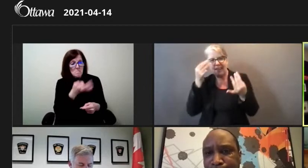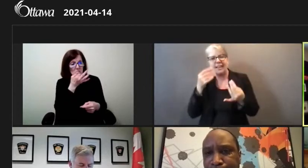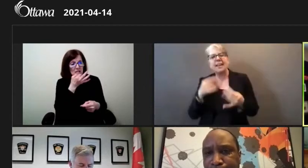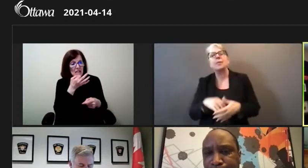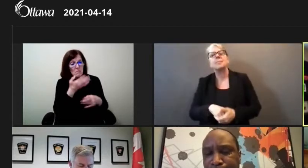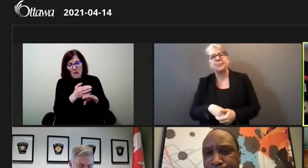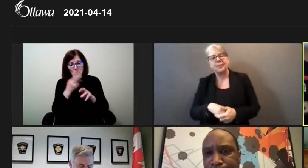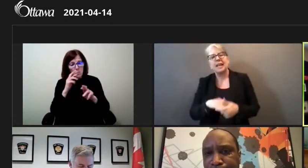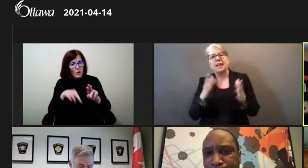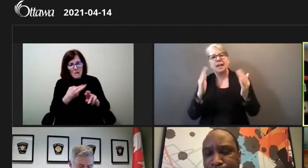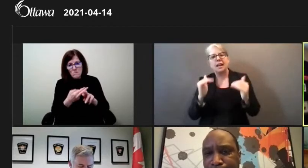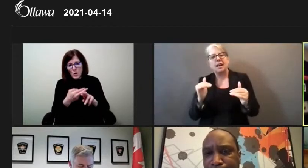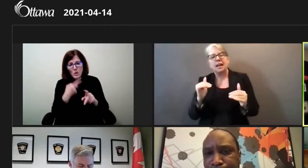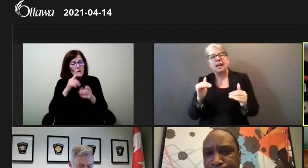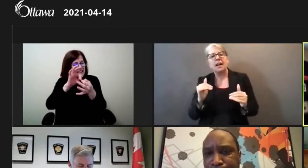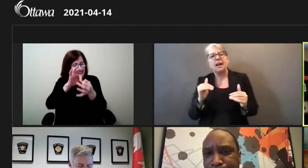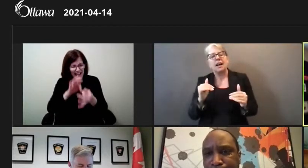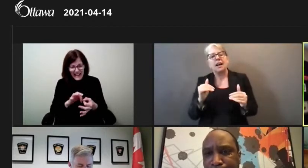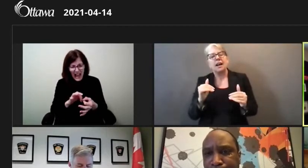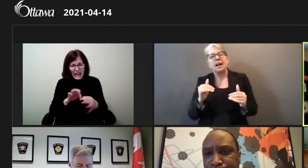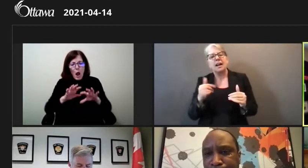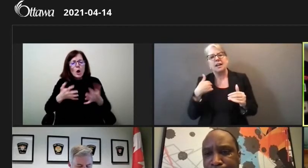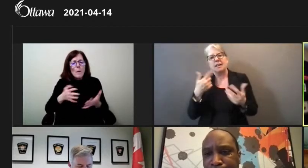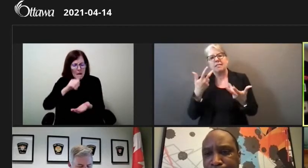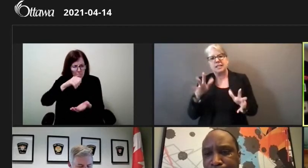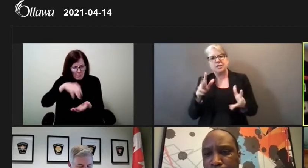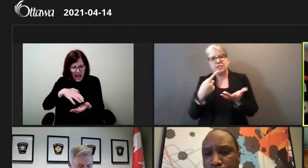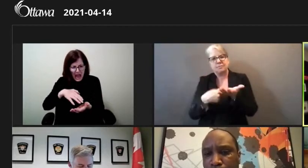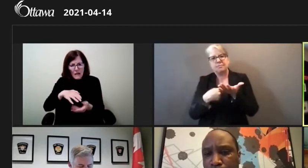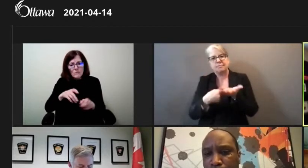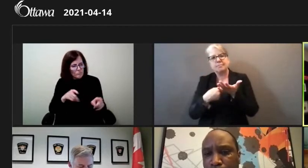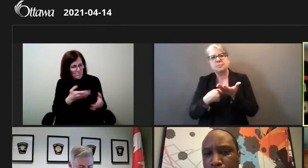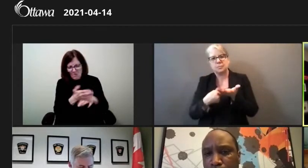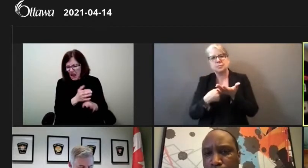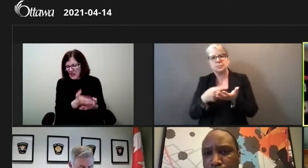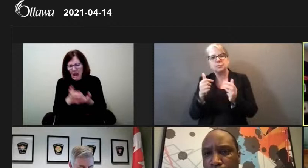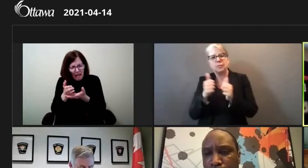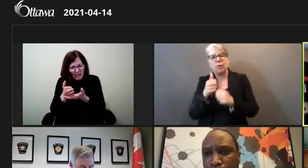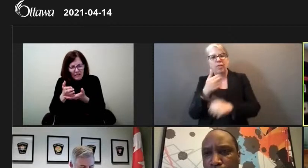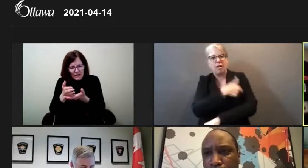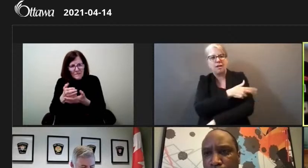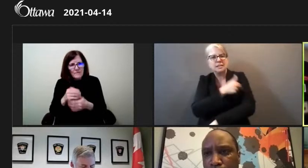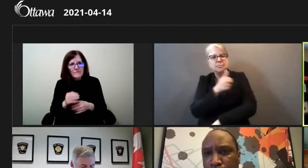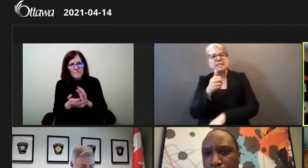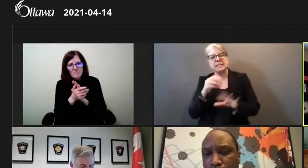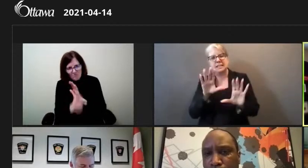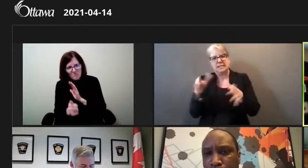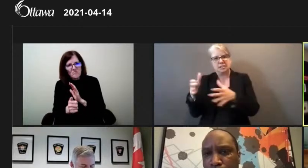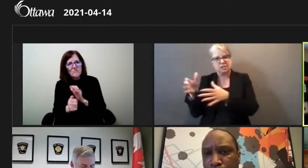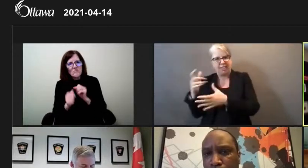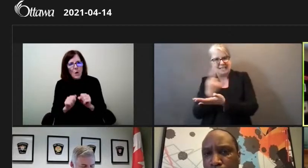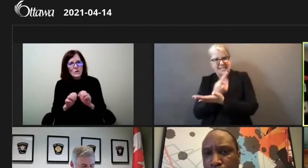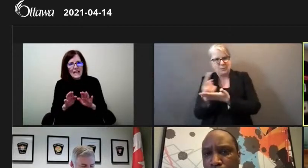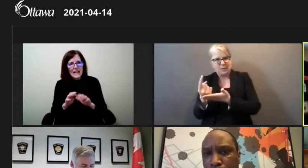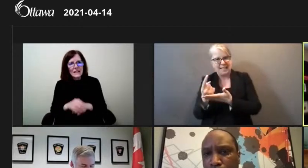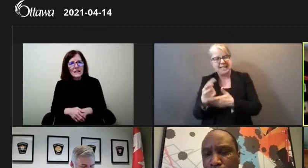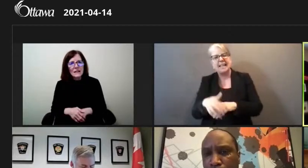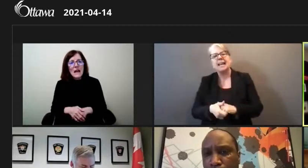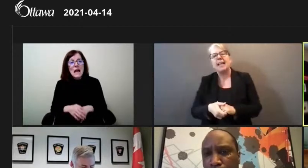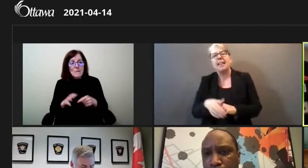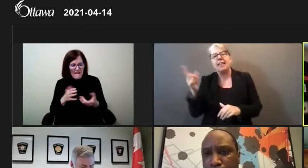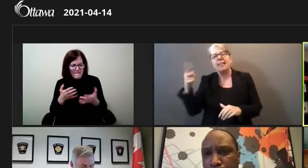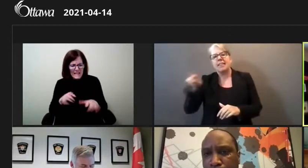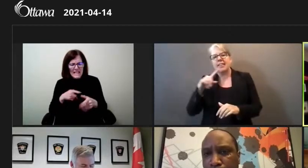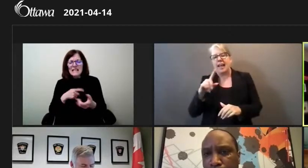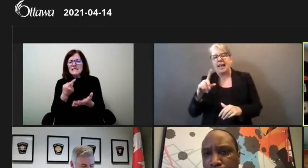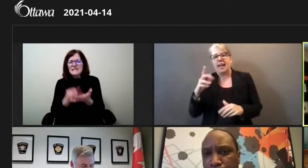I think, you know, having, you know, talked to the hospital sector this week, is they really wanted me